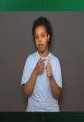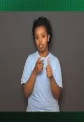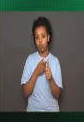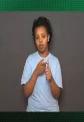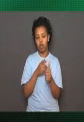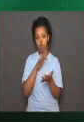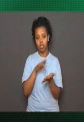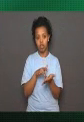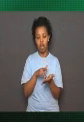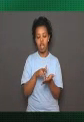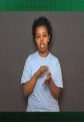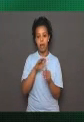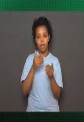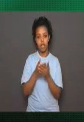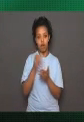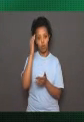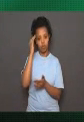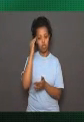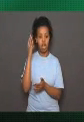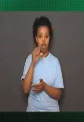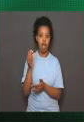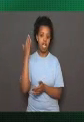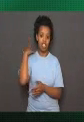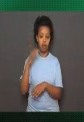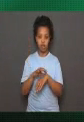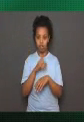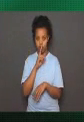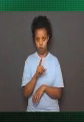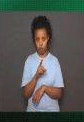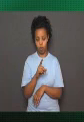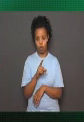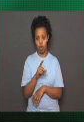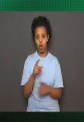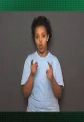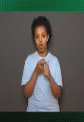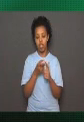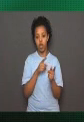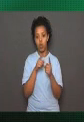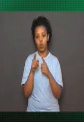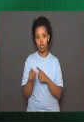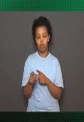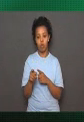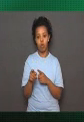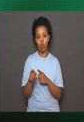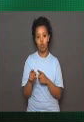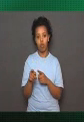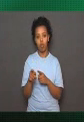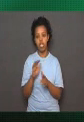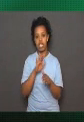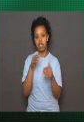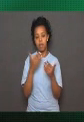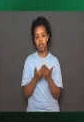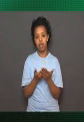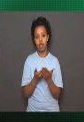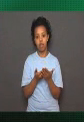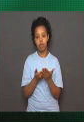system is comprised of the brain and the spinal cord. The peripheral nervous